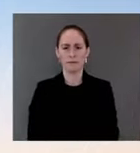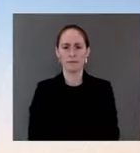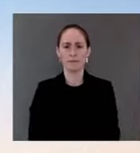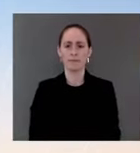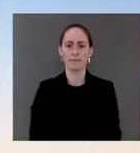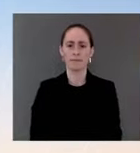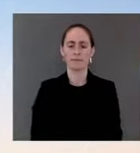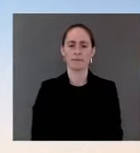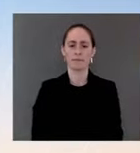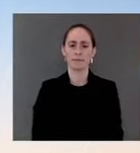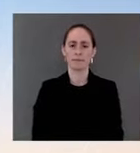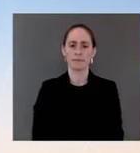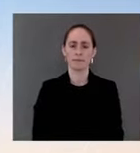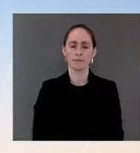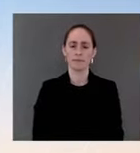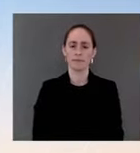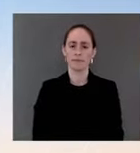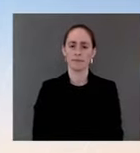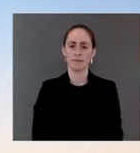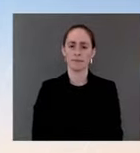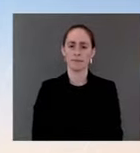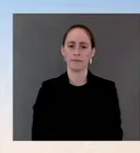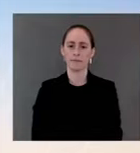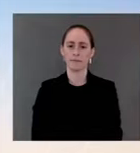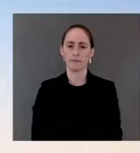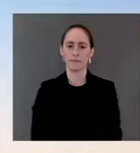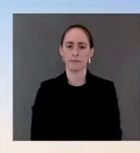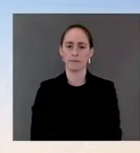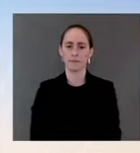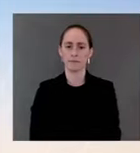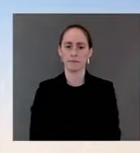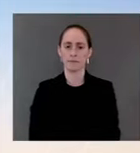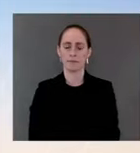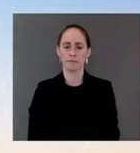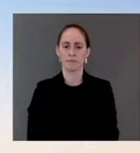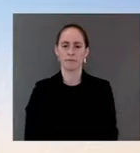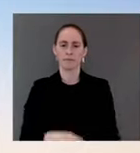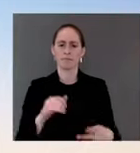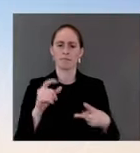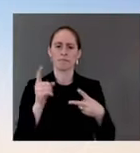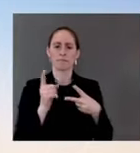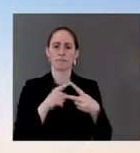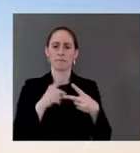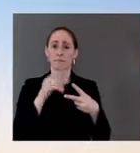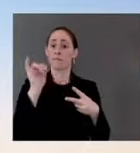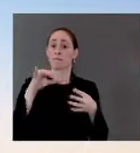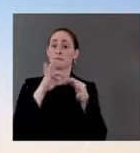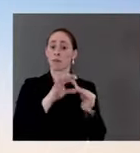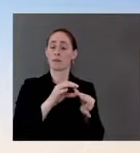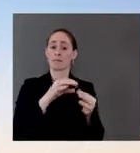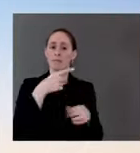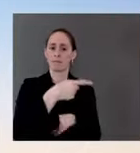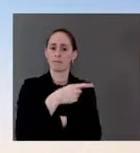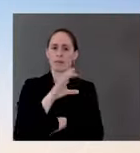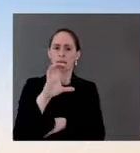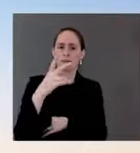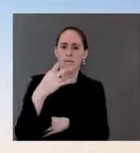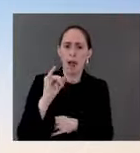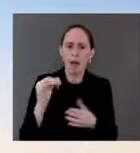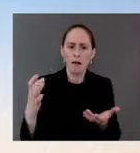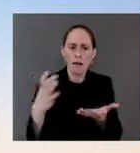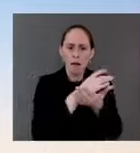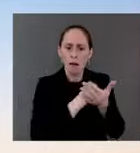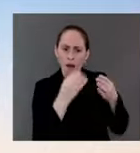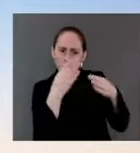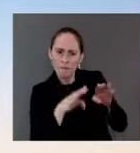the Consumer Price Index data this morning, let me start with the data. The data was taken in November. Even since that time,